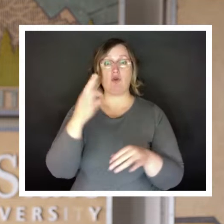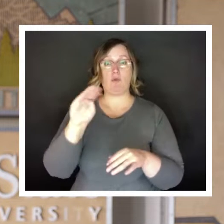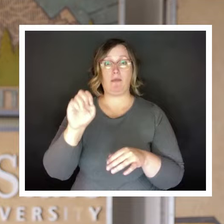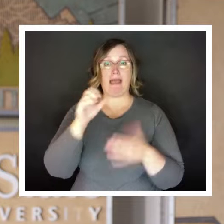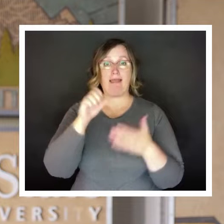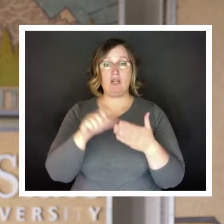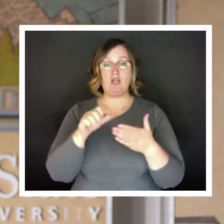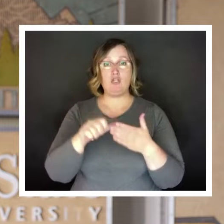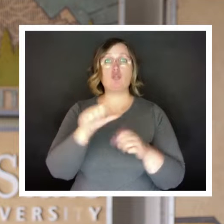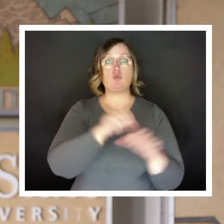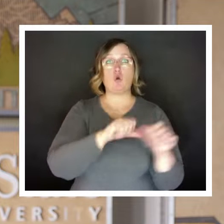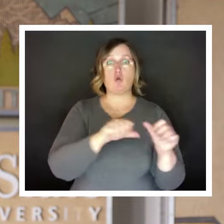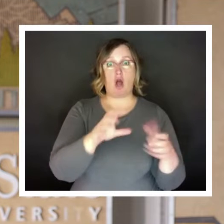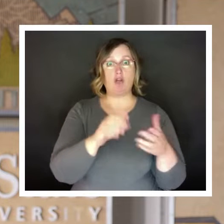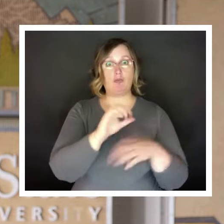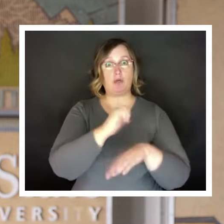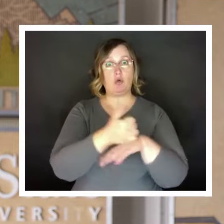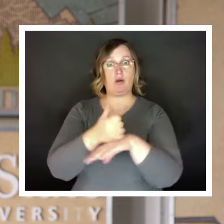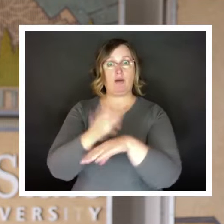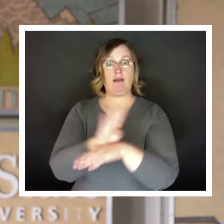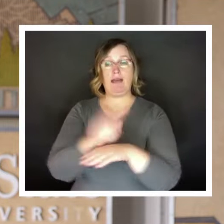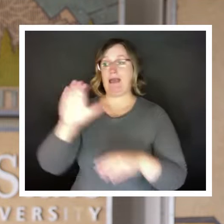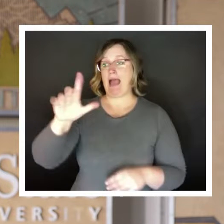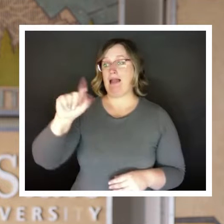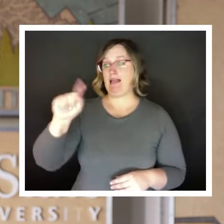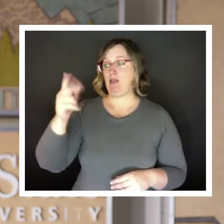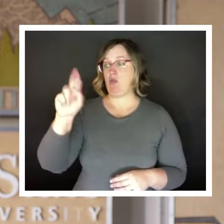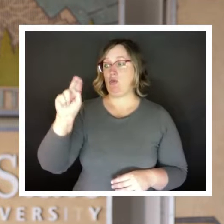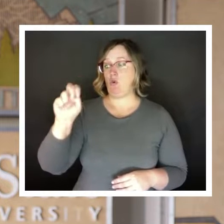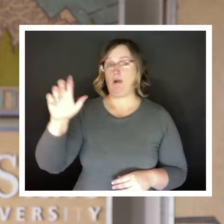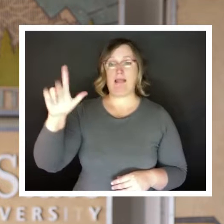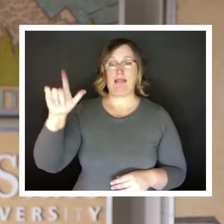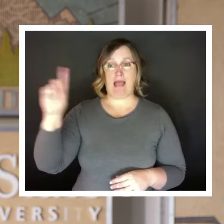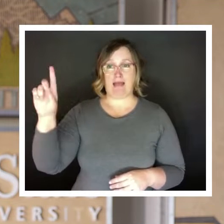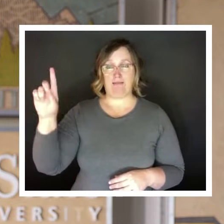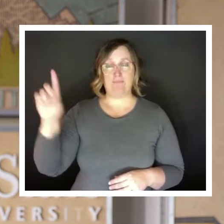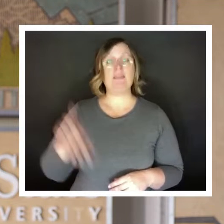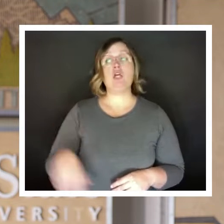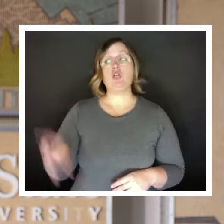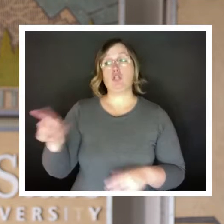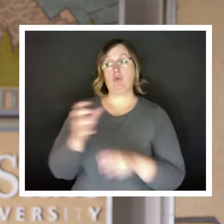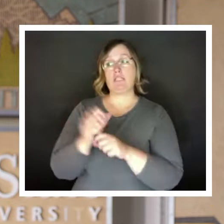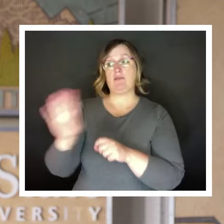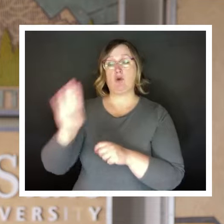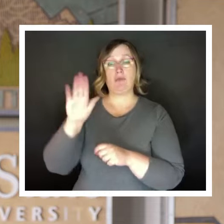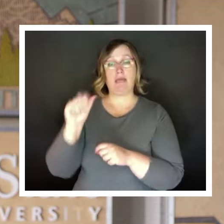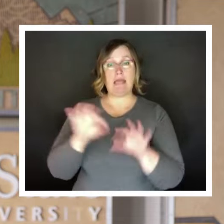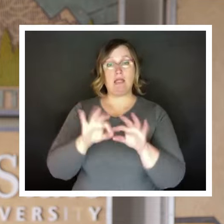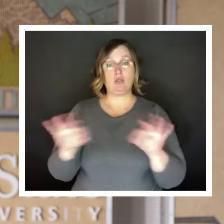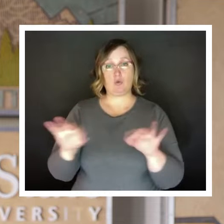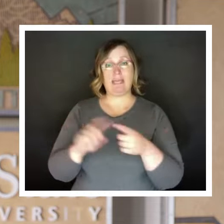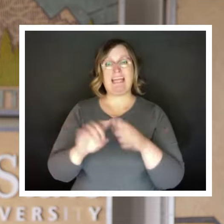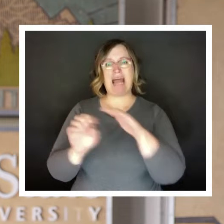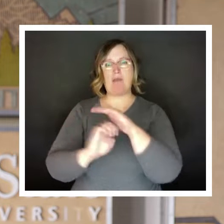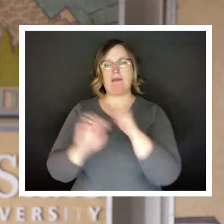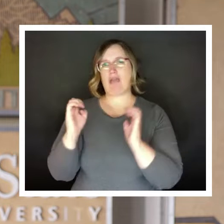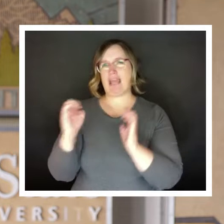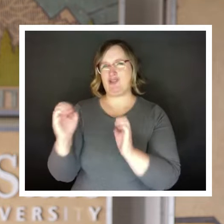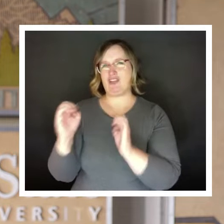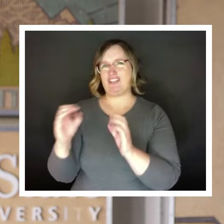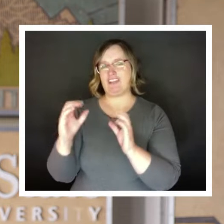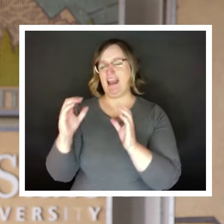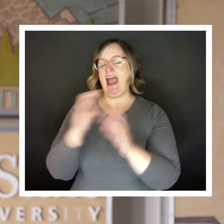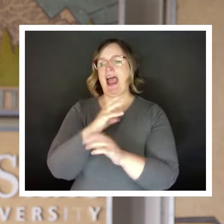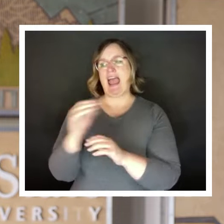and community leader, Callie Thorne Ladd. Ms. Thorne Ladd received her bachelor's degree in elementary education and